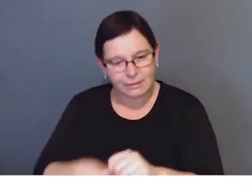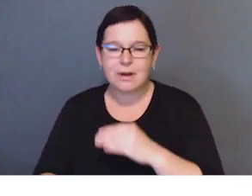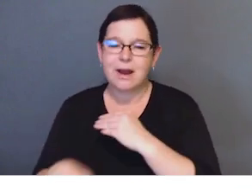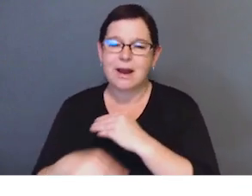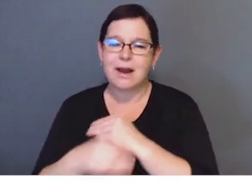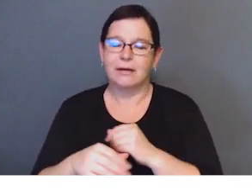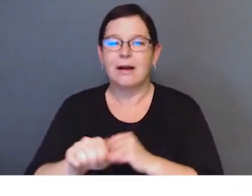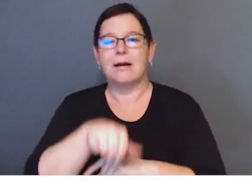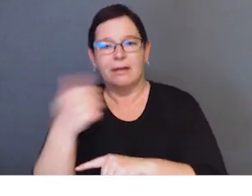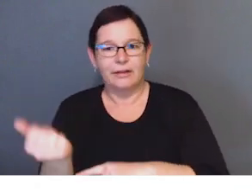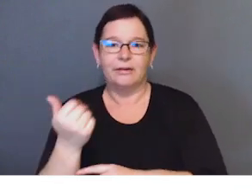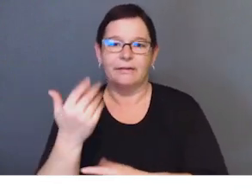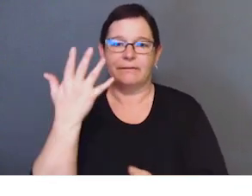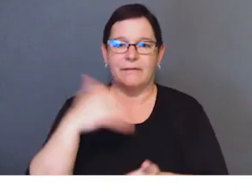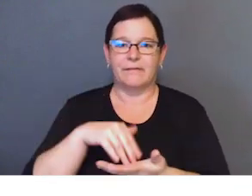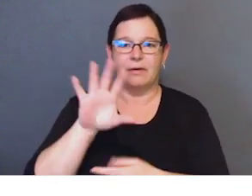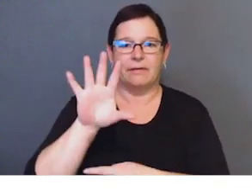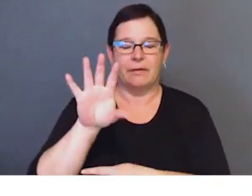$5,053.